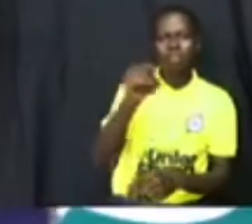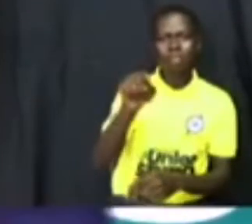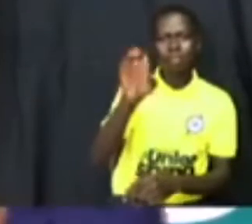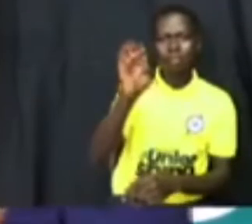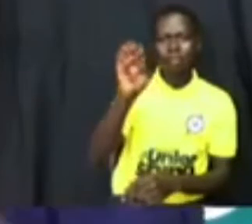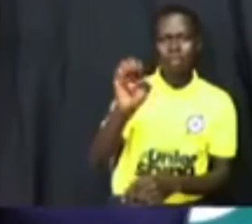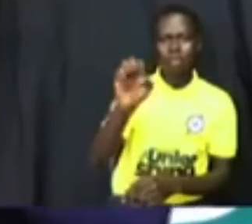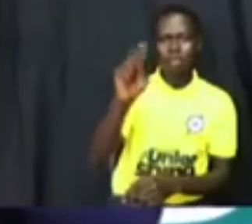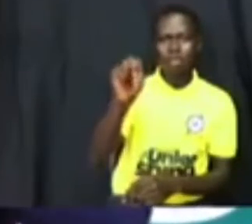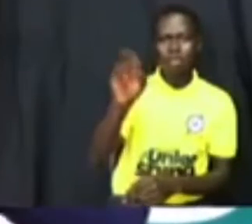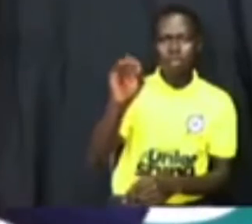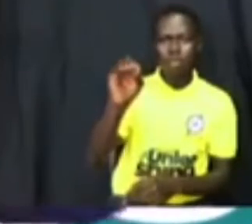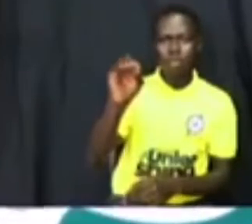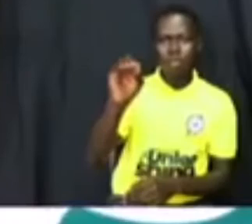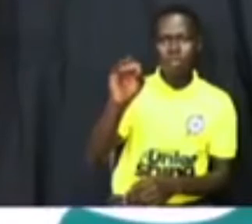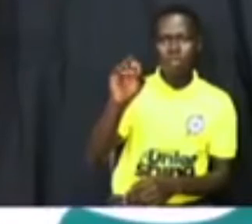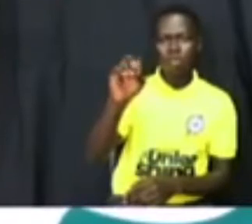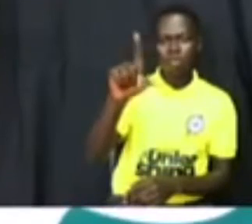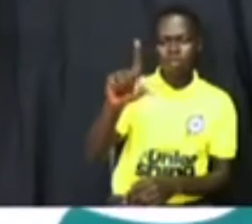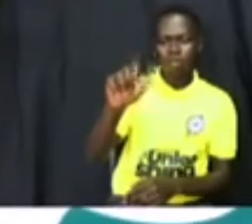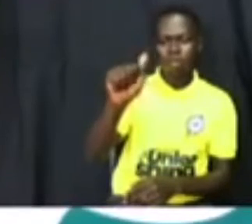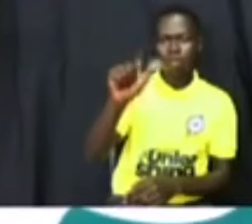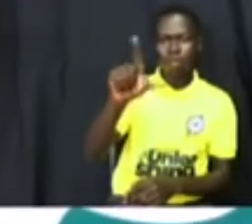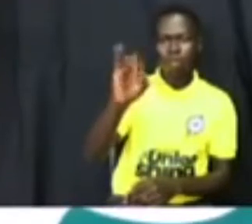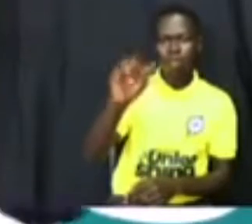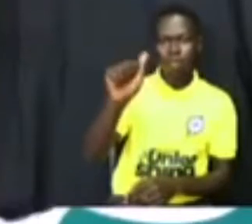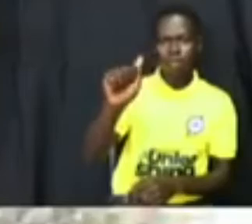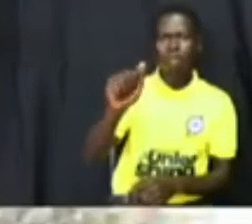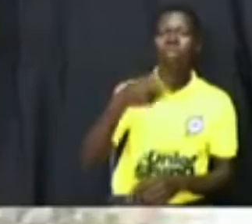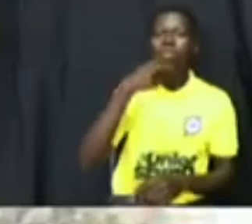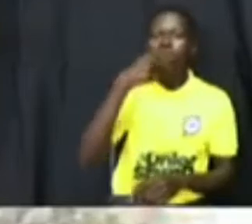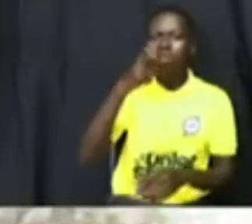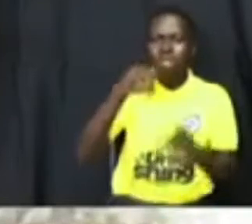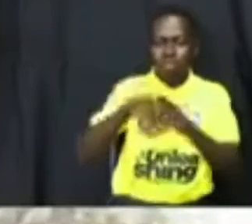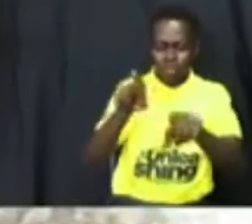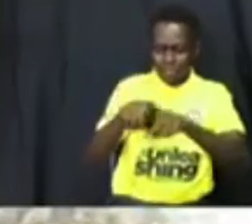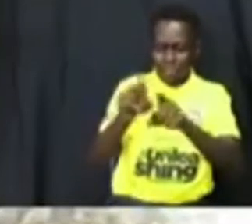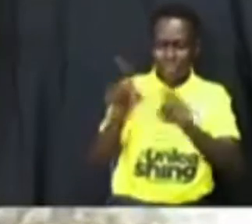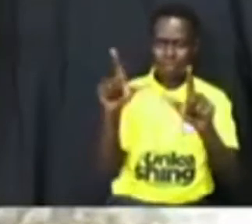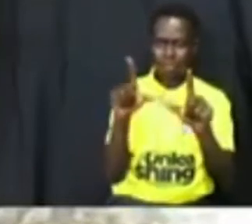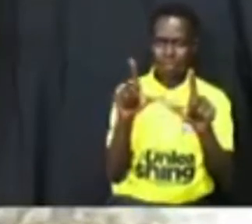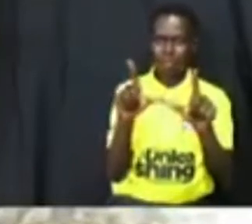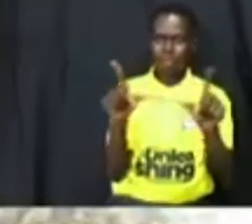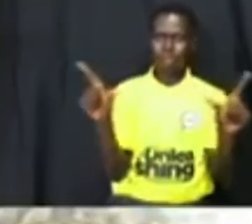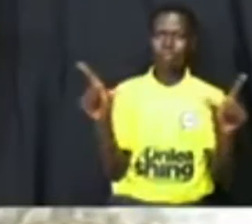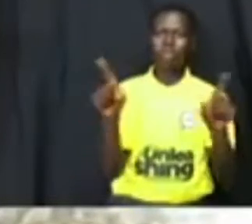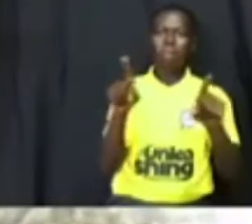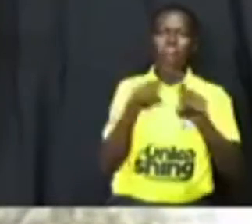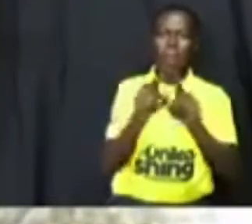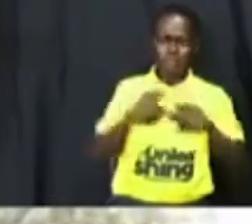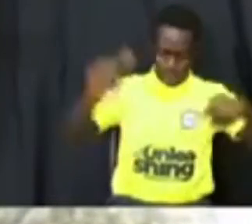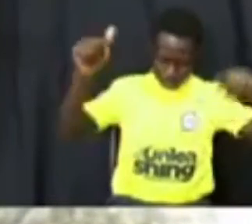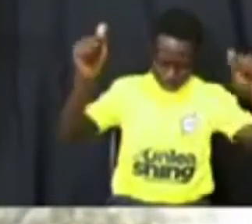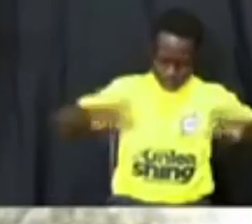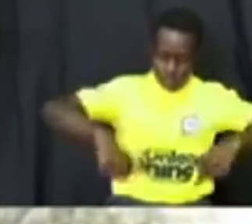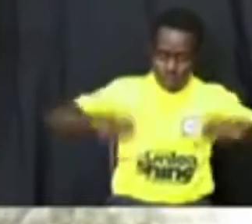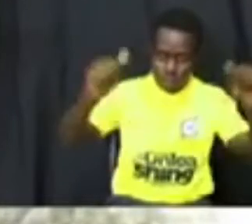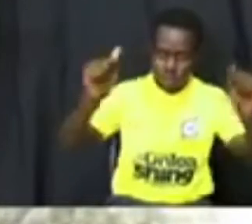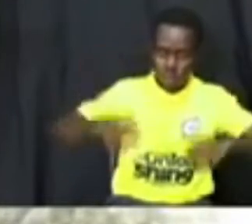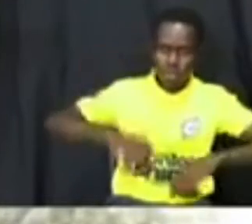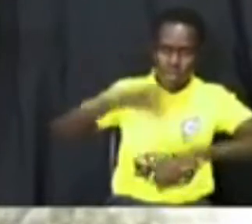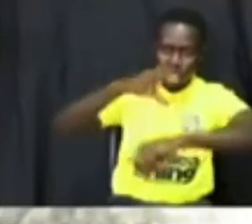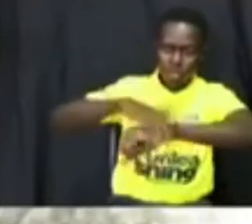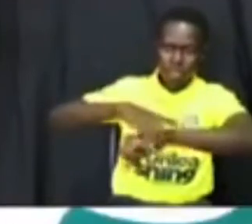Speaking an unlearned language, but a possible earthly dialect.